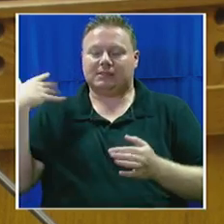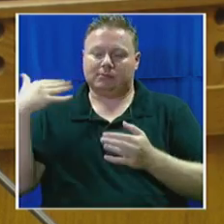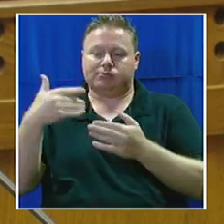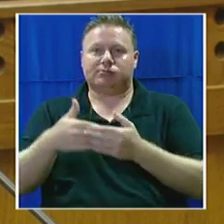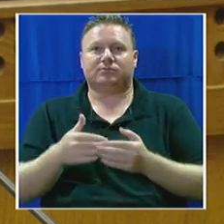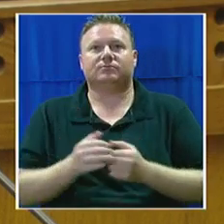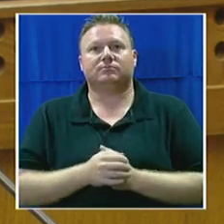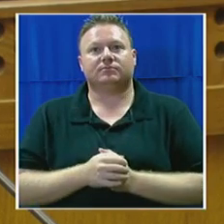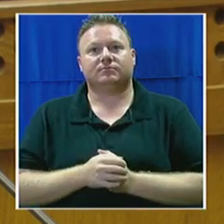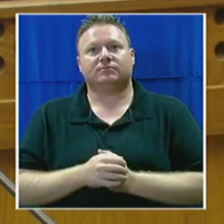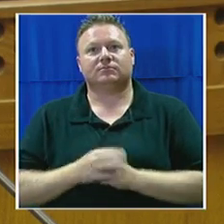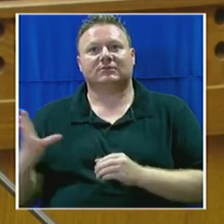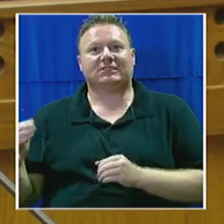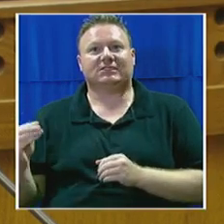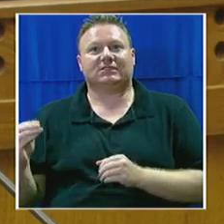election.